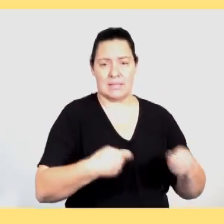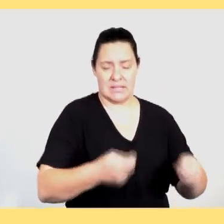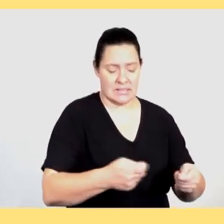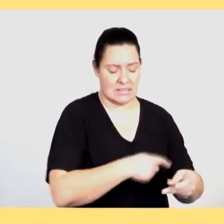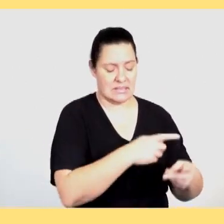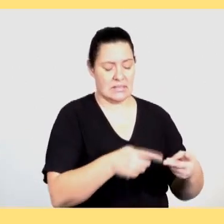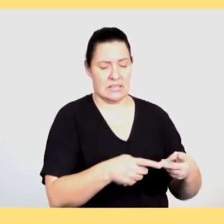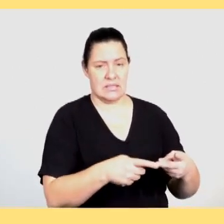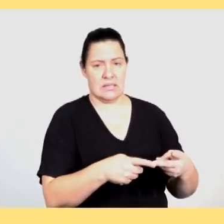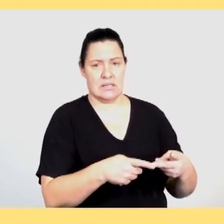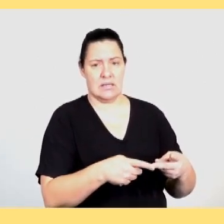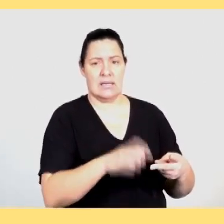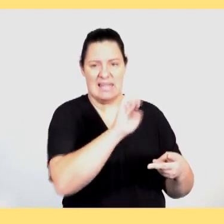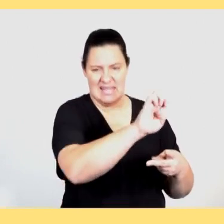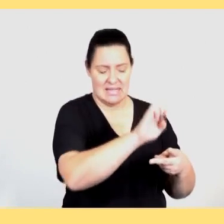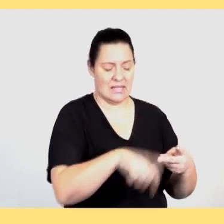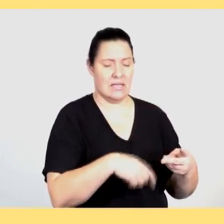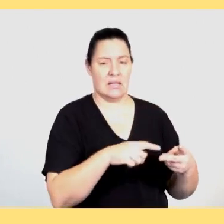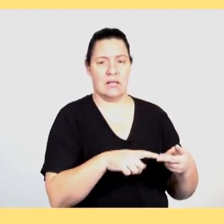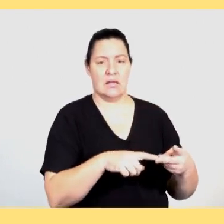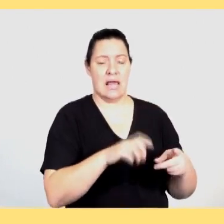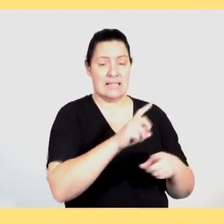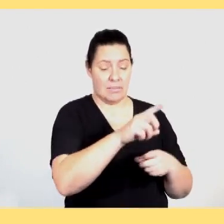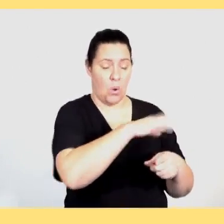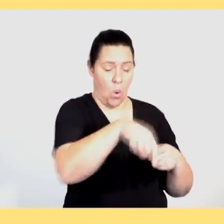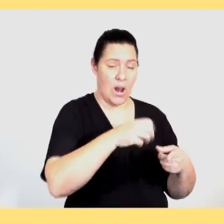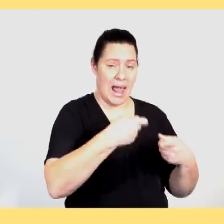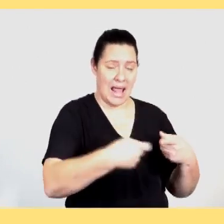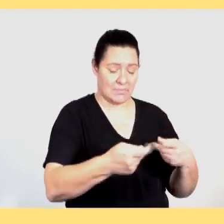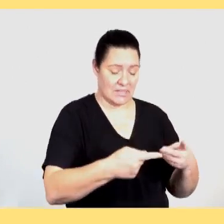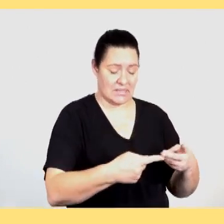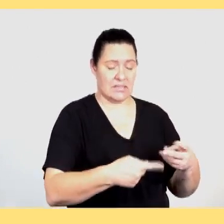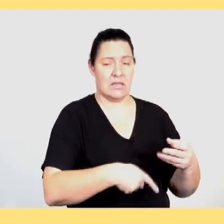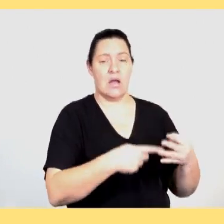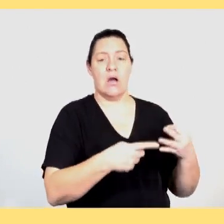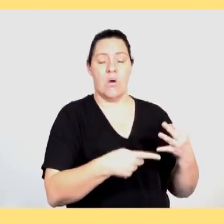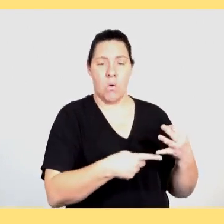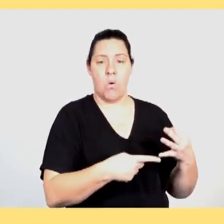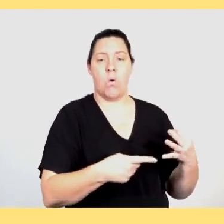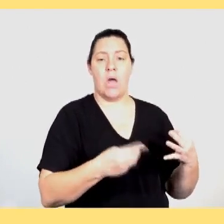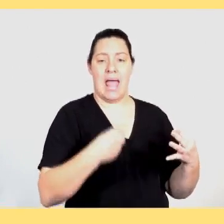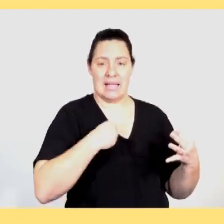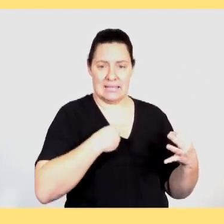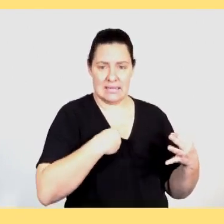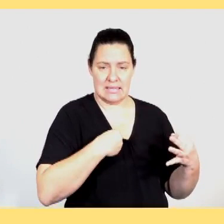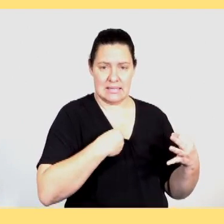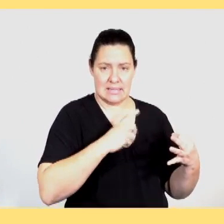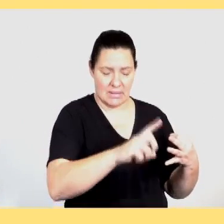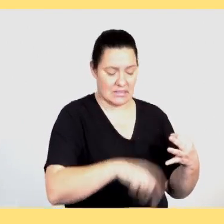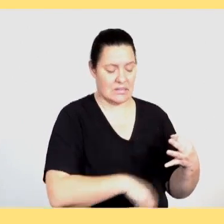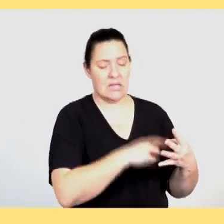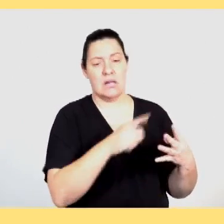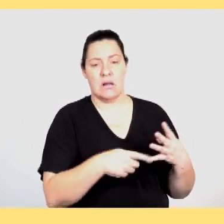our expenses, that is the E, we debit all our expenses. We also debit all our